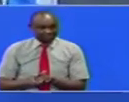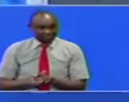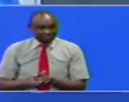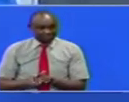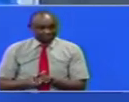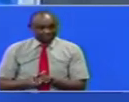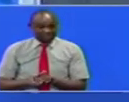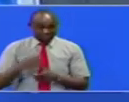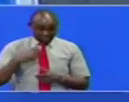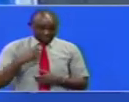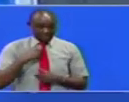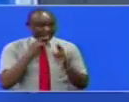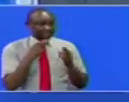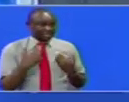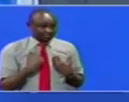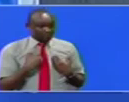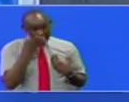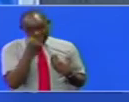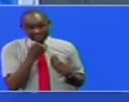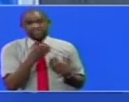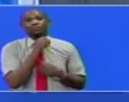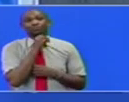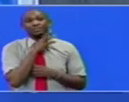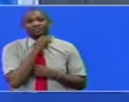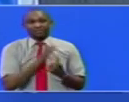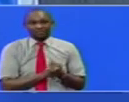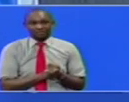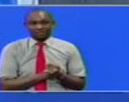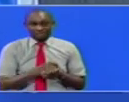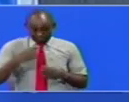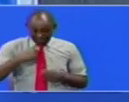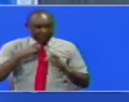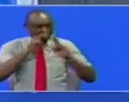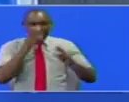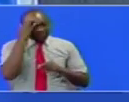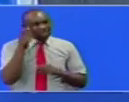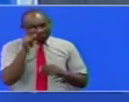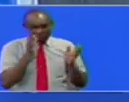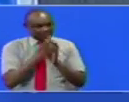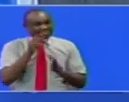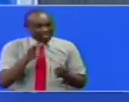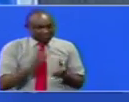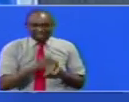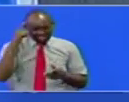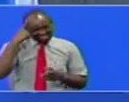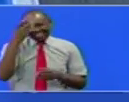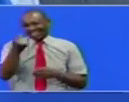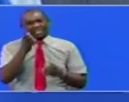I'm at peace with this petition. And why am I at peace with this petition? Because I think it's